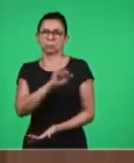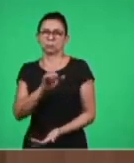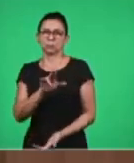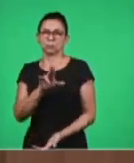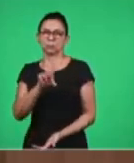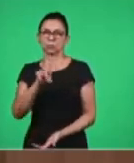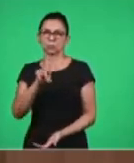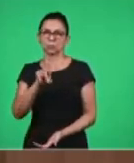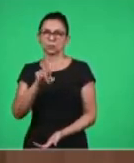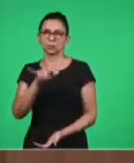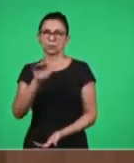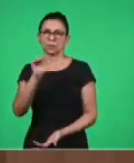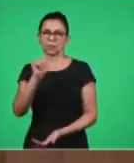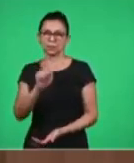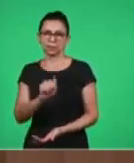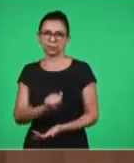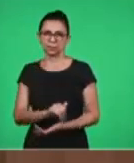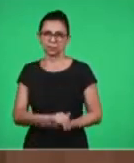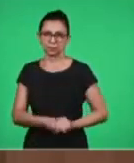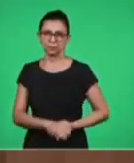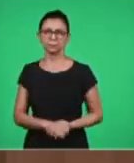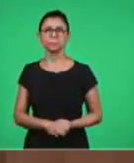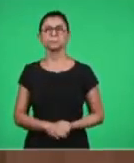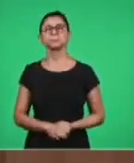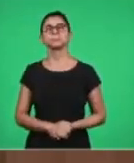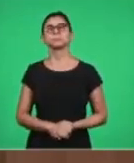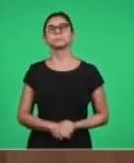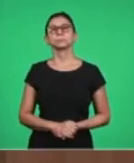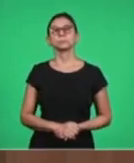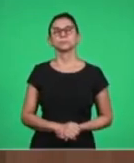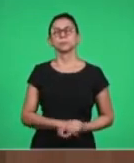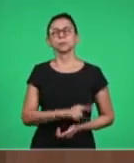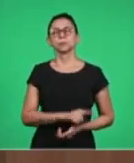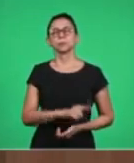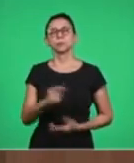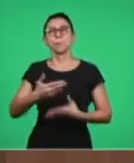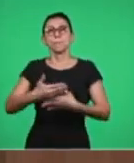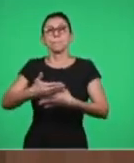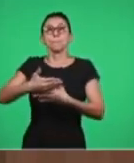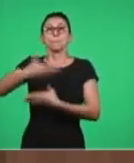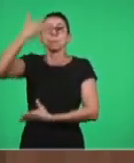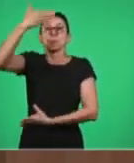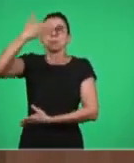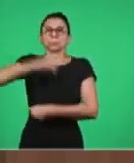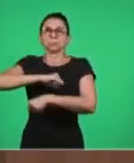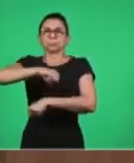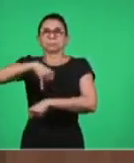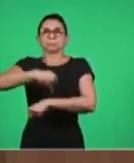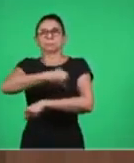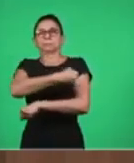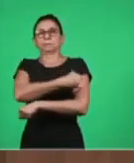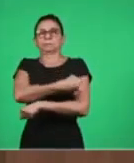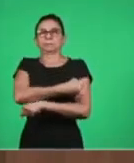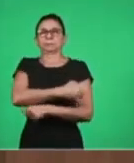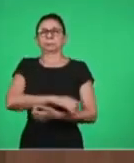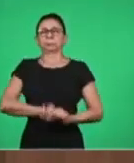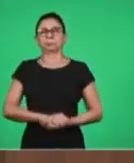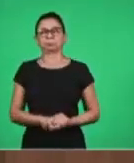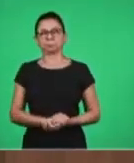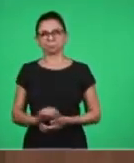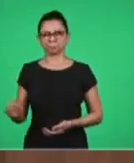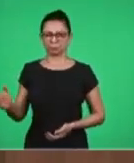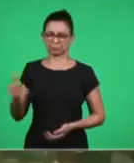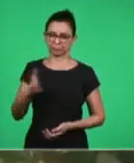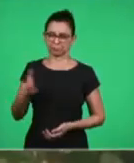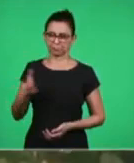but now came the salvation for them that one that were behind the walls of Jerusalem. So now the question the pastor